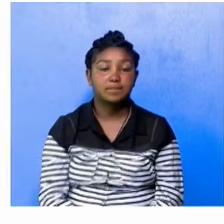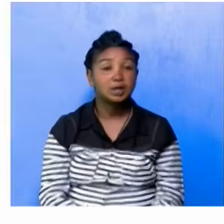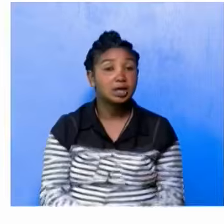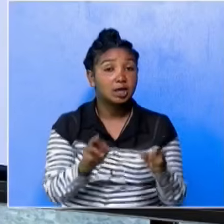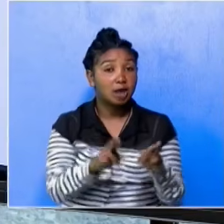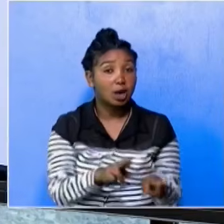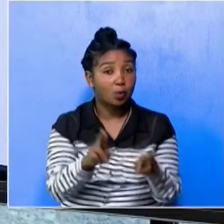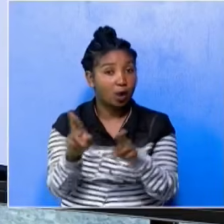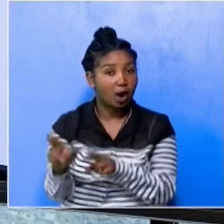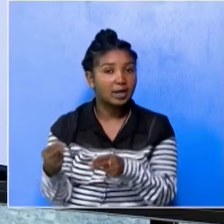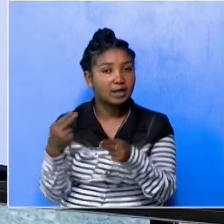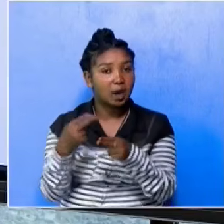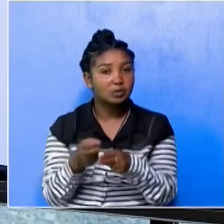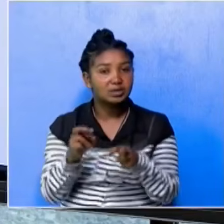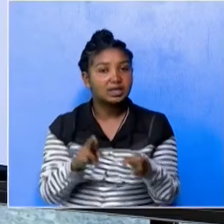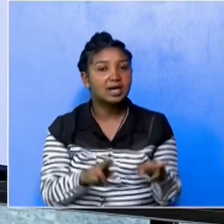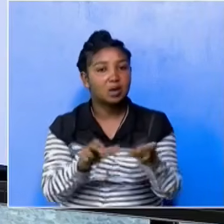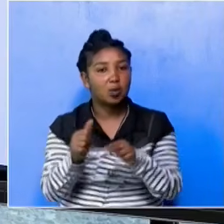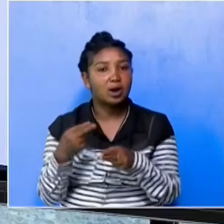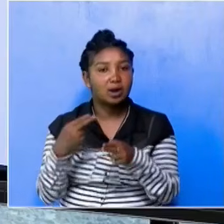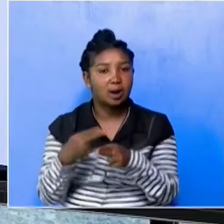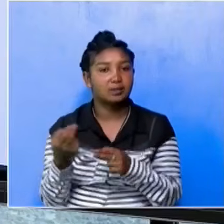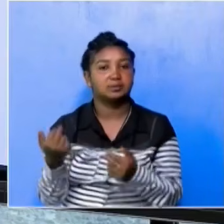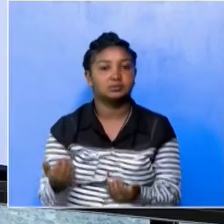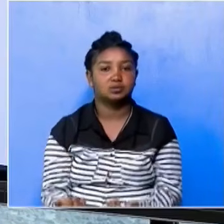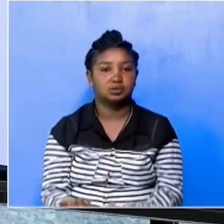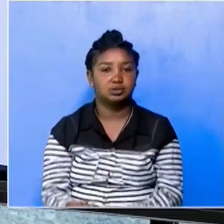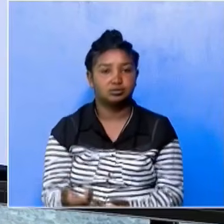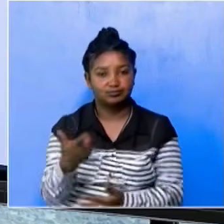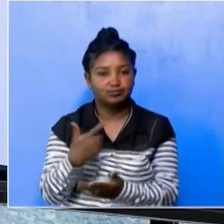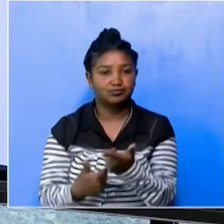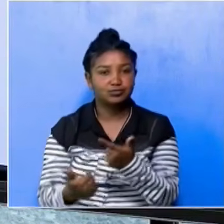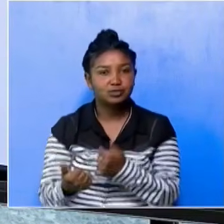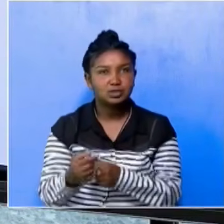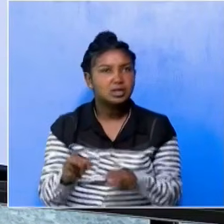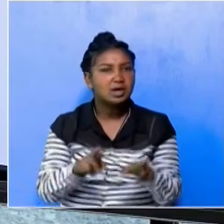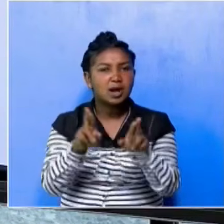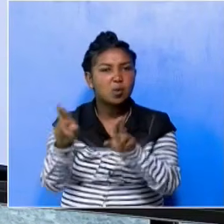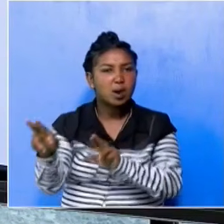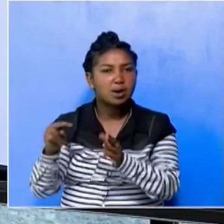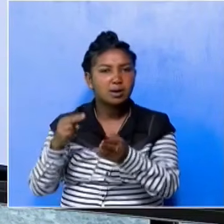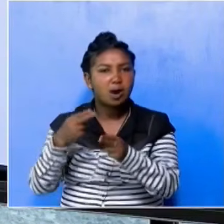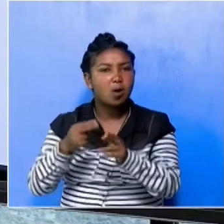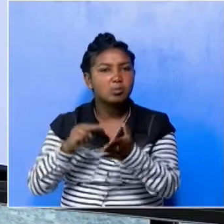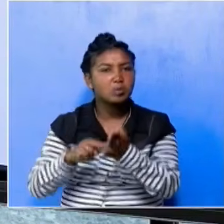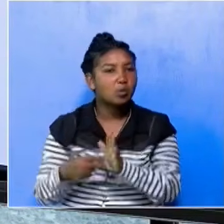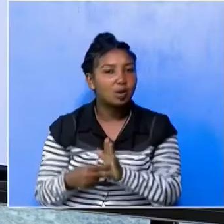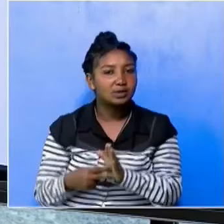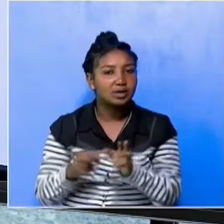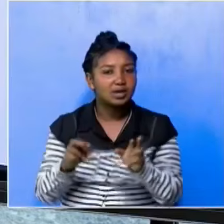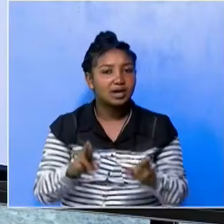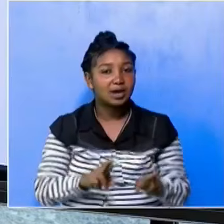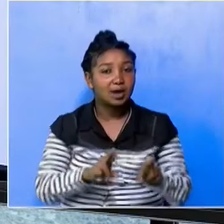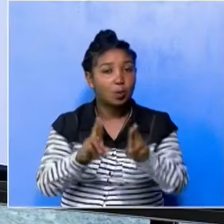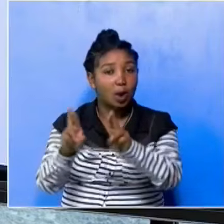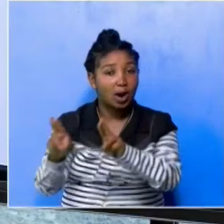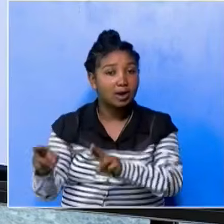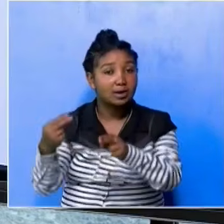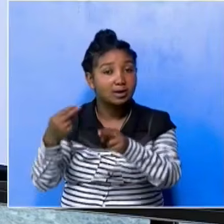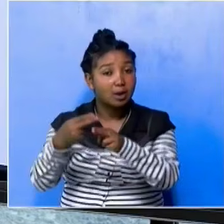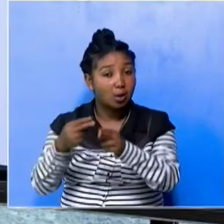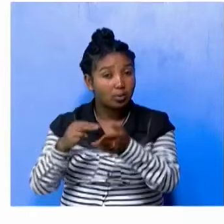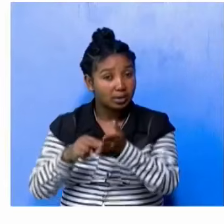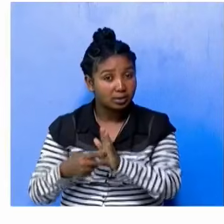And irregular nouns will be discussed. Do you know what irregular nouns means? The regular nouns is nothing